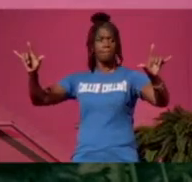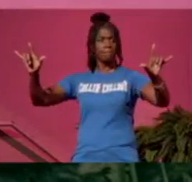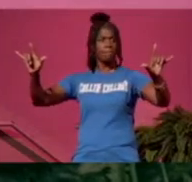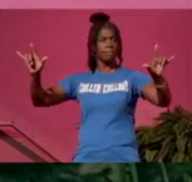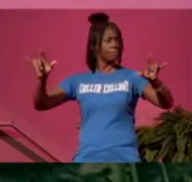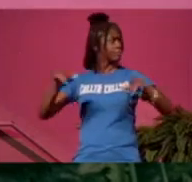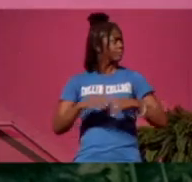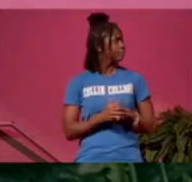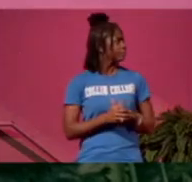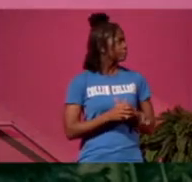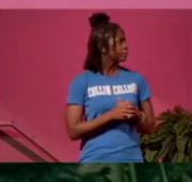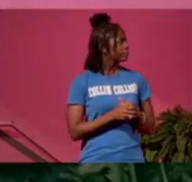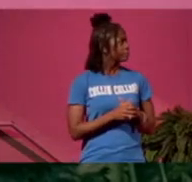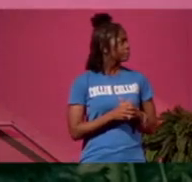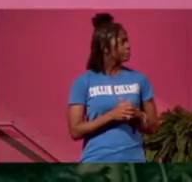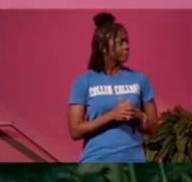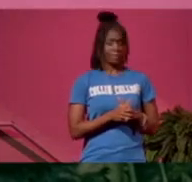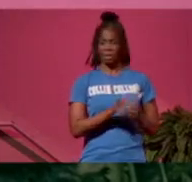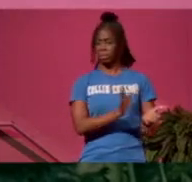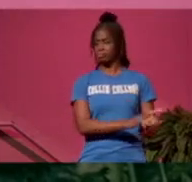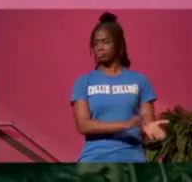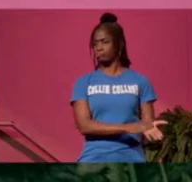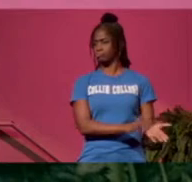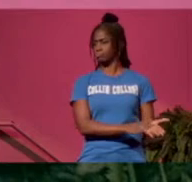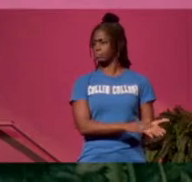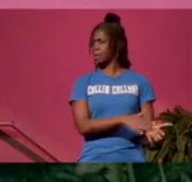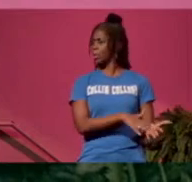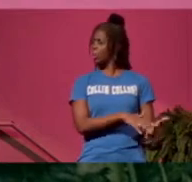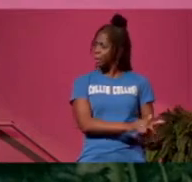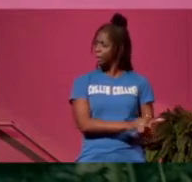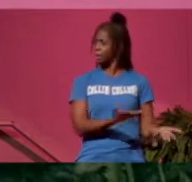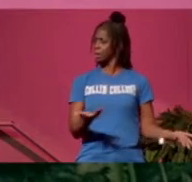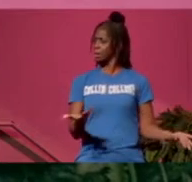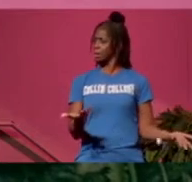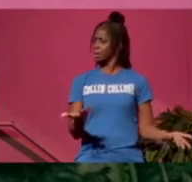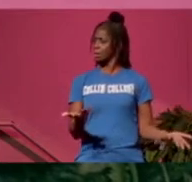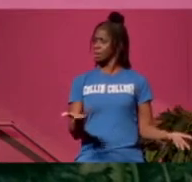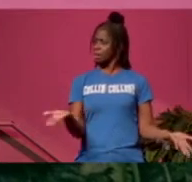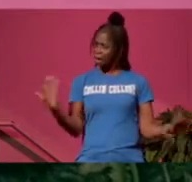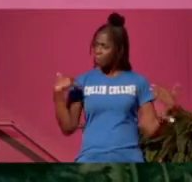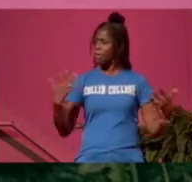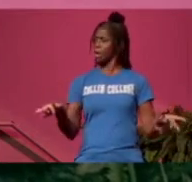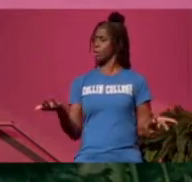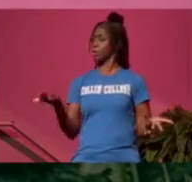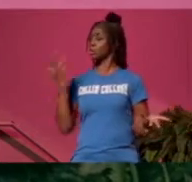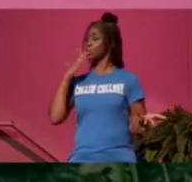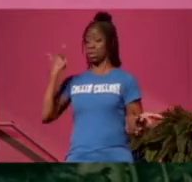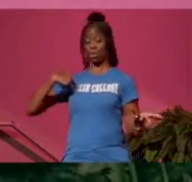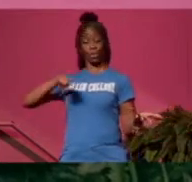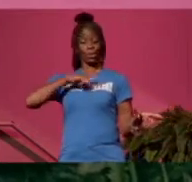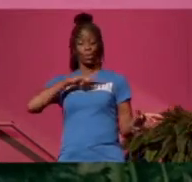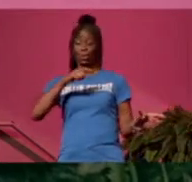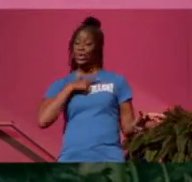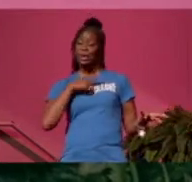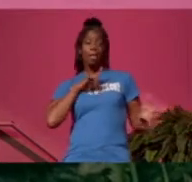See? There should have been a better praise than that. Because, see, we don't love everybody.